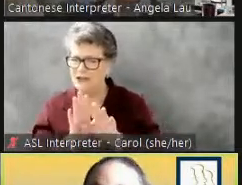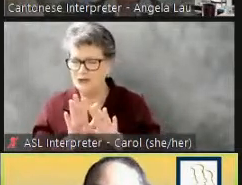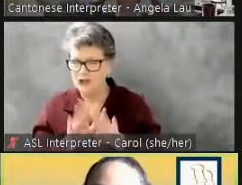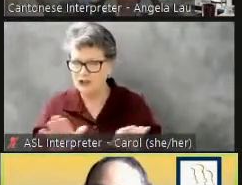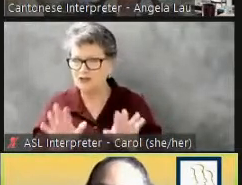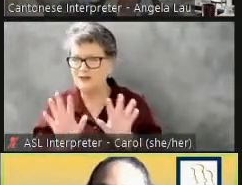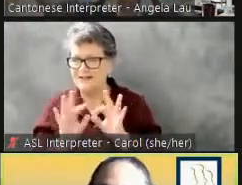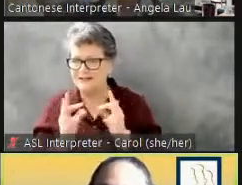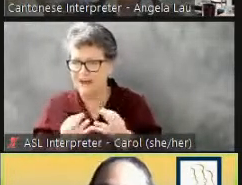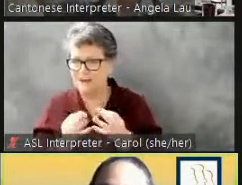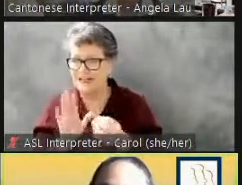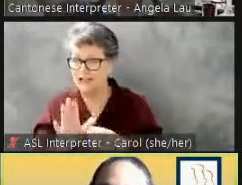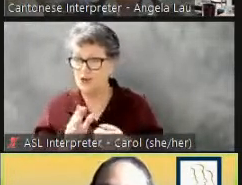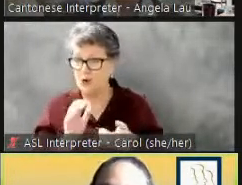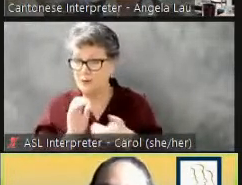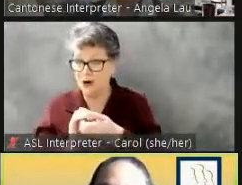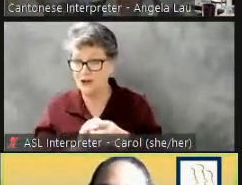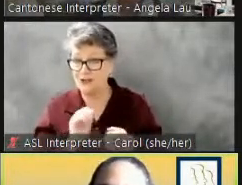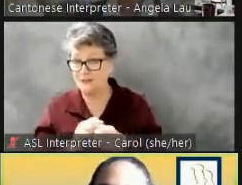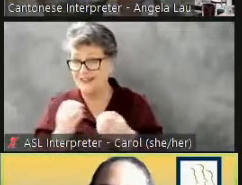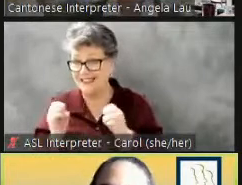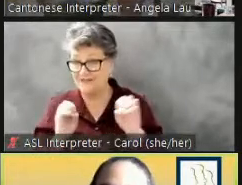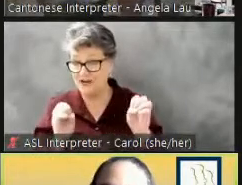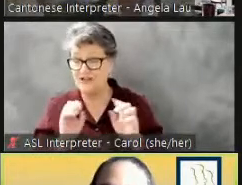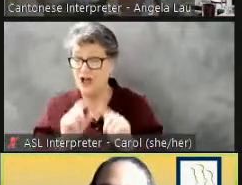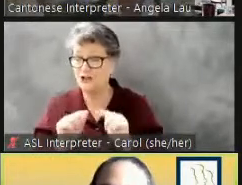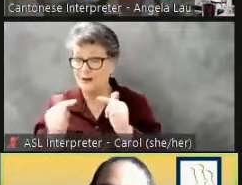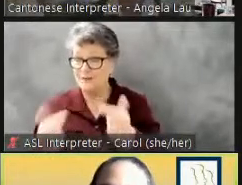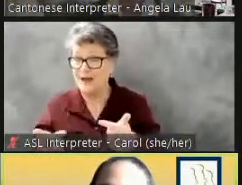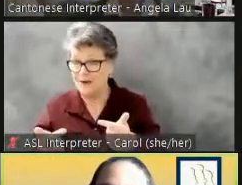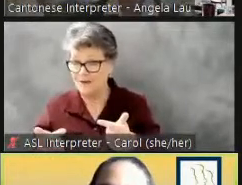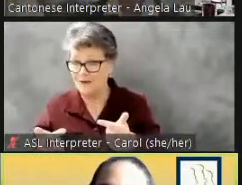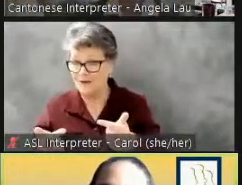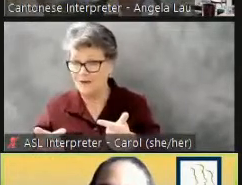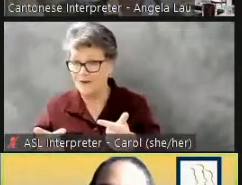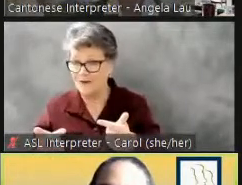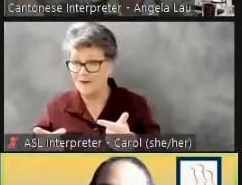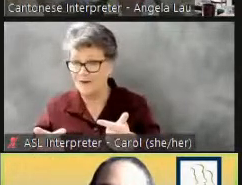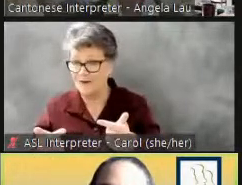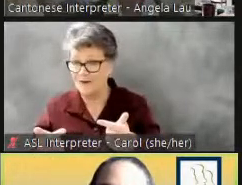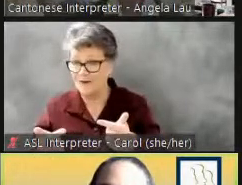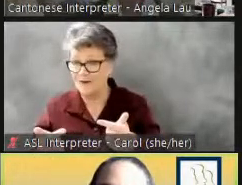and your partnership in these efforts. And with that, I'll turn it back over to Dr.